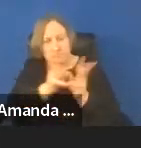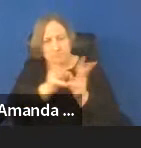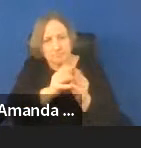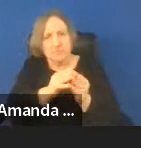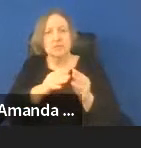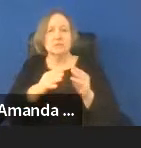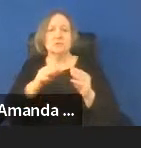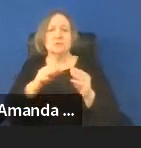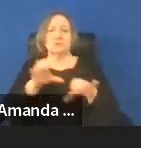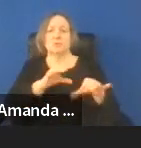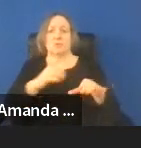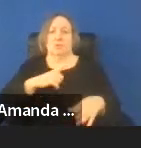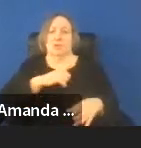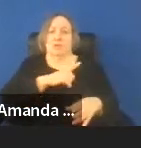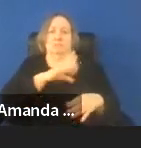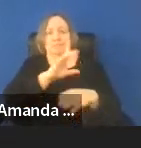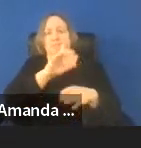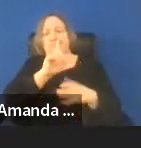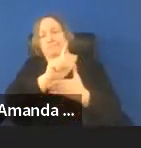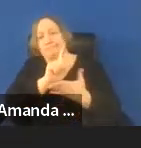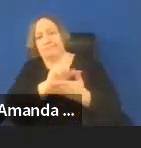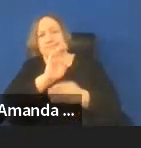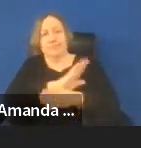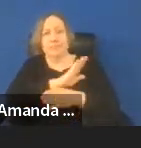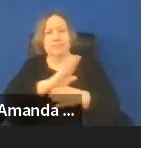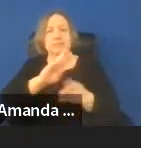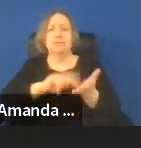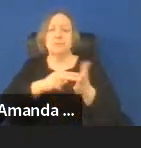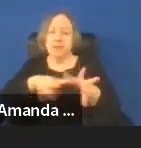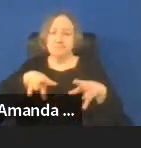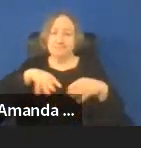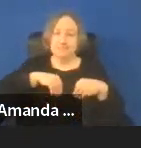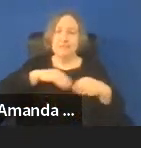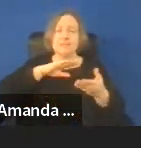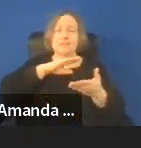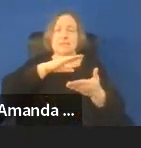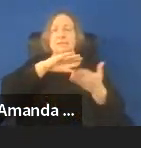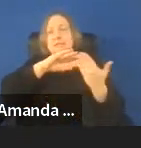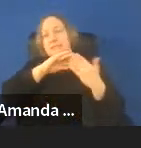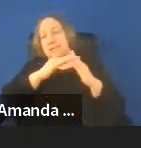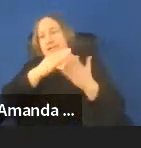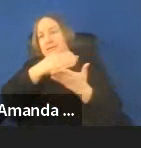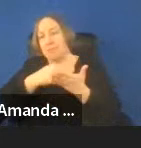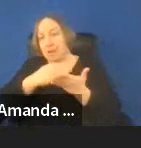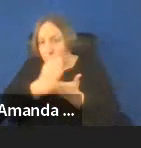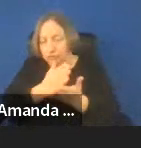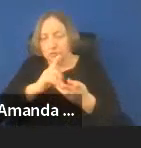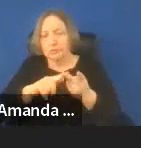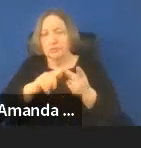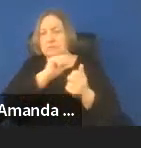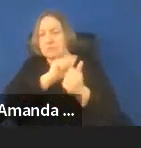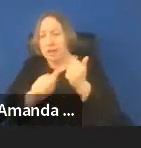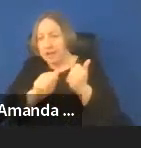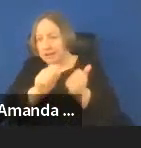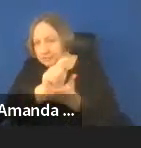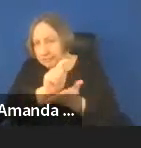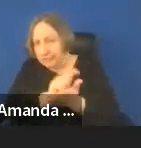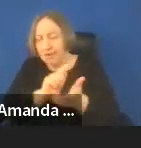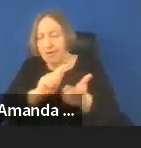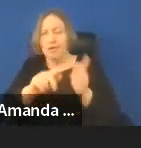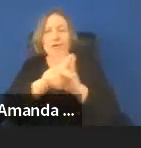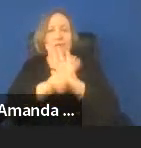the city's legislative business, and this includes adopting the city budget and passing laws, policies,